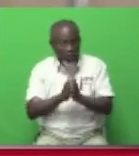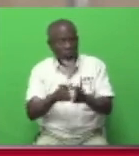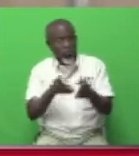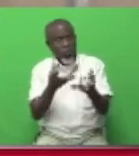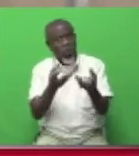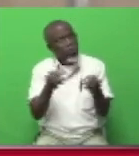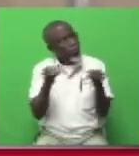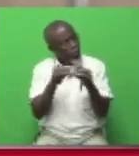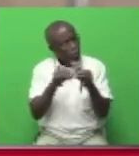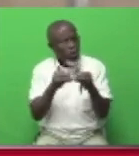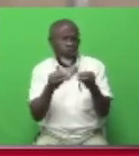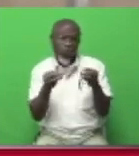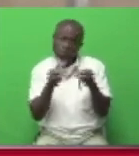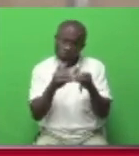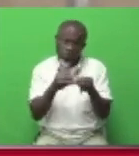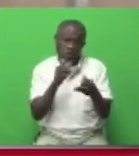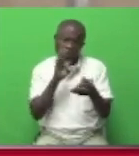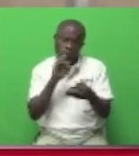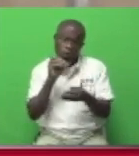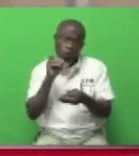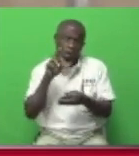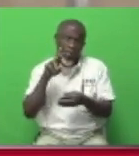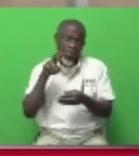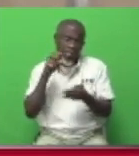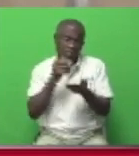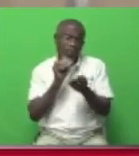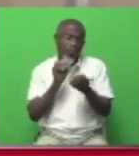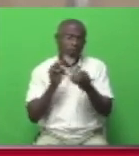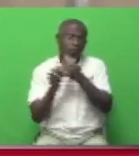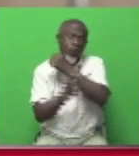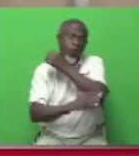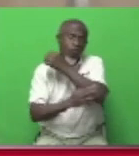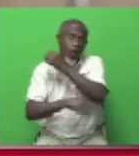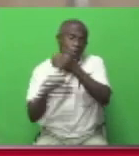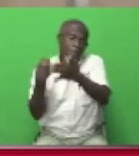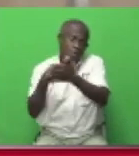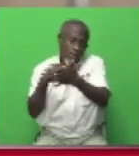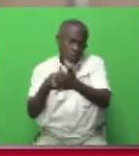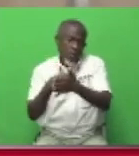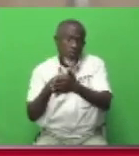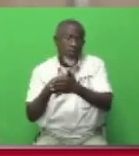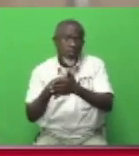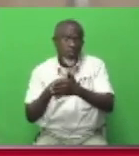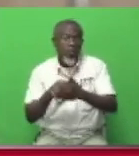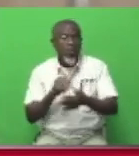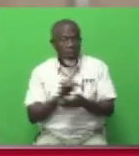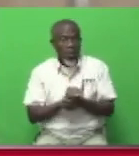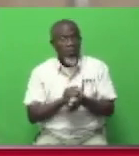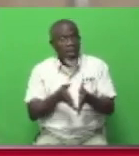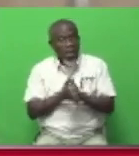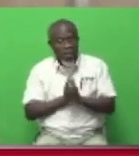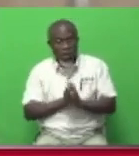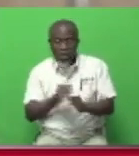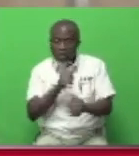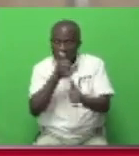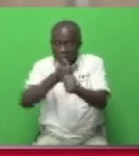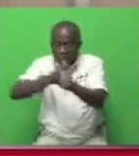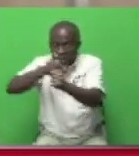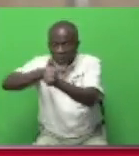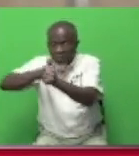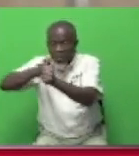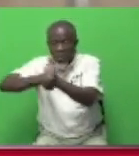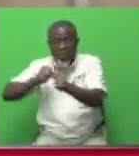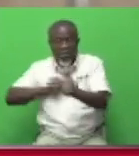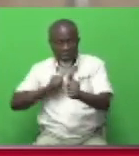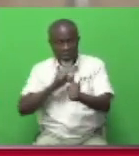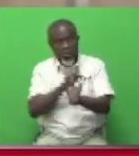available. So while I know the Senator may be upset about certain things that this budget probably didn't satisfy, I'm asking every single Senator in